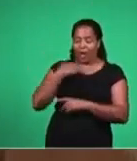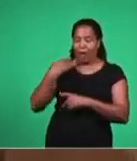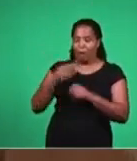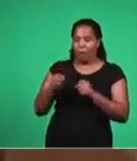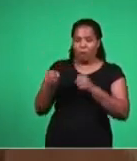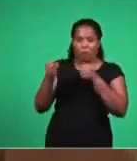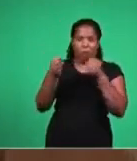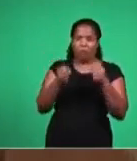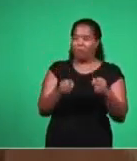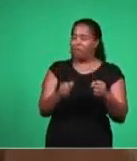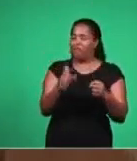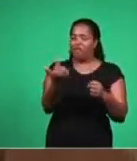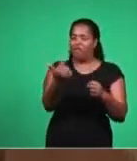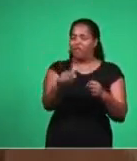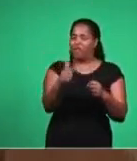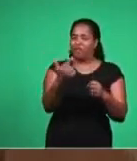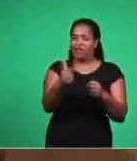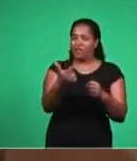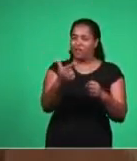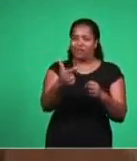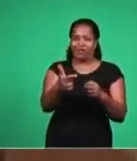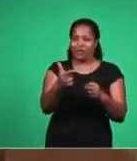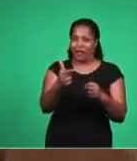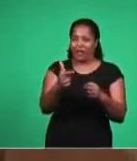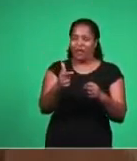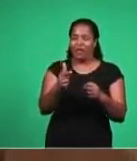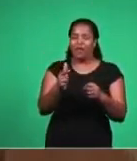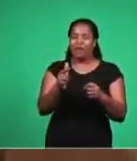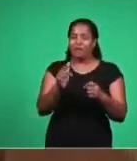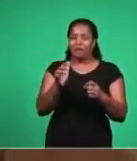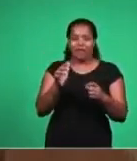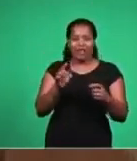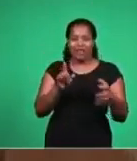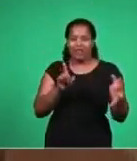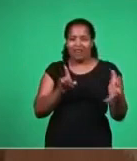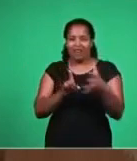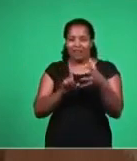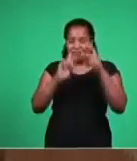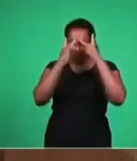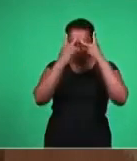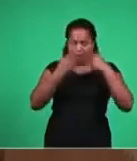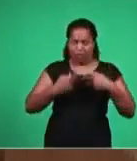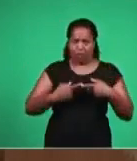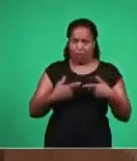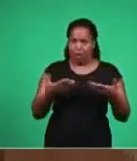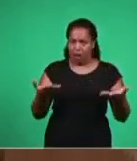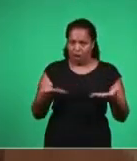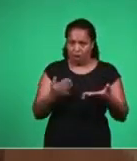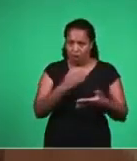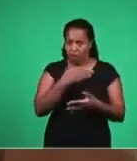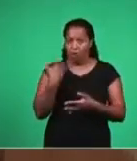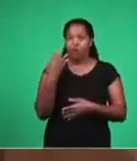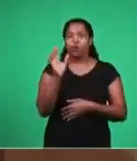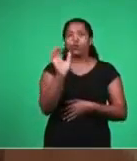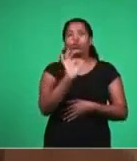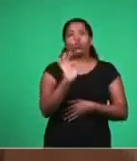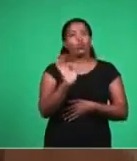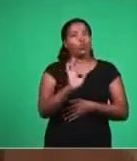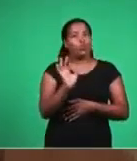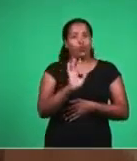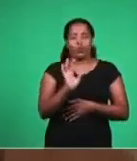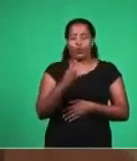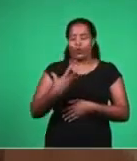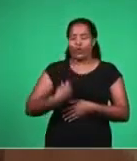death does not have any other power on man. So you're dead now? No, you're alive.